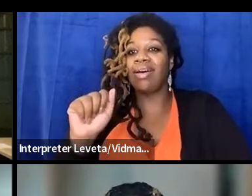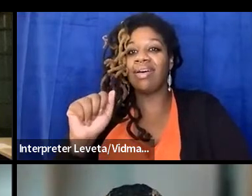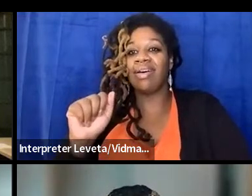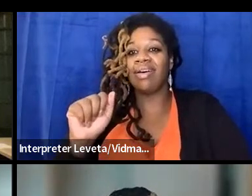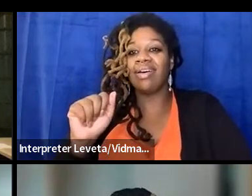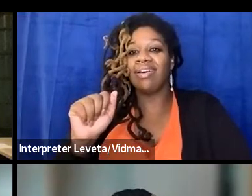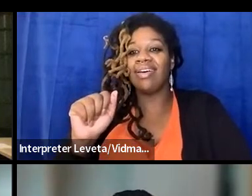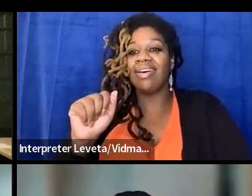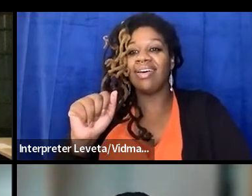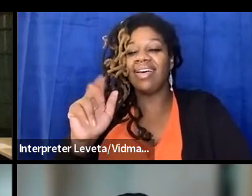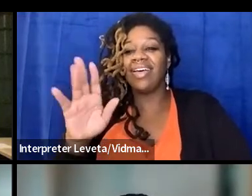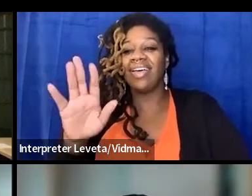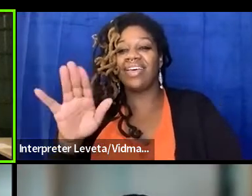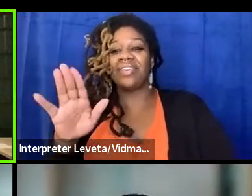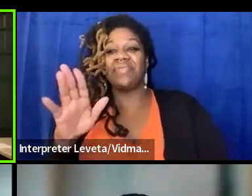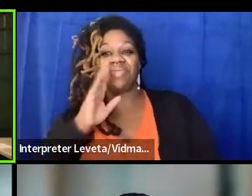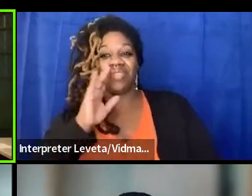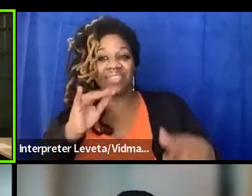and I'll go next.